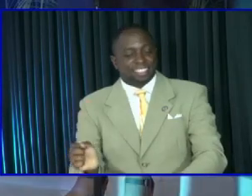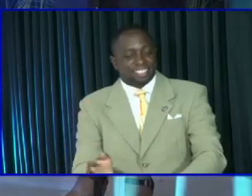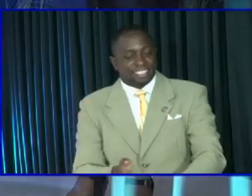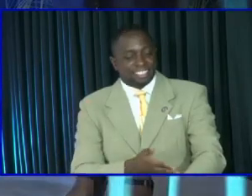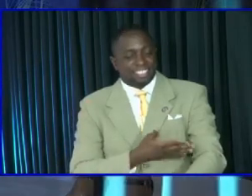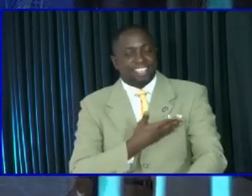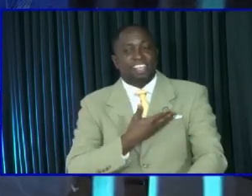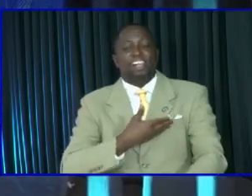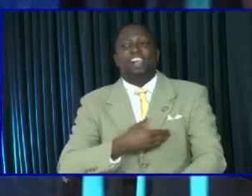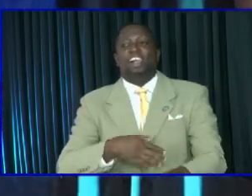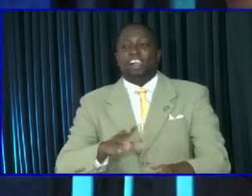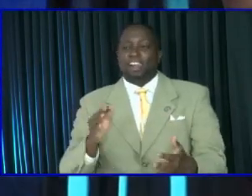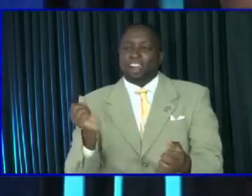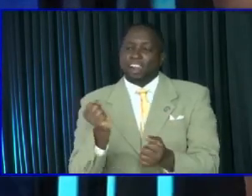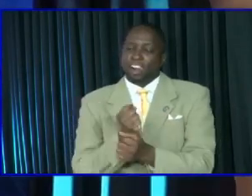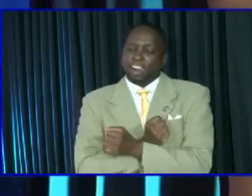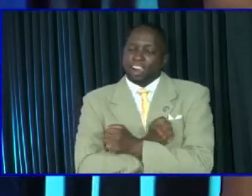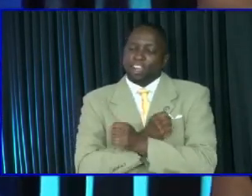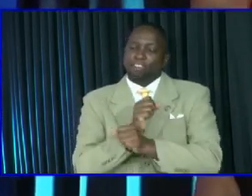down a love song to